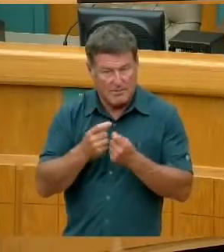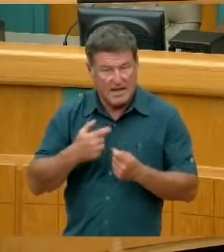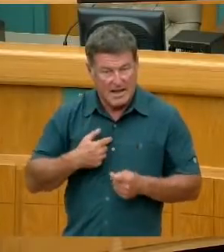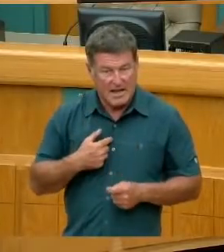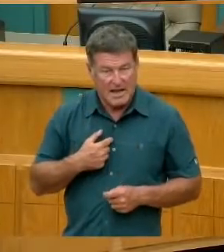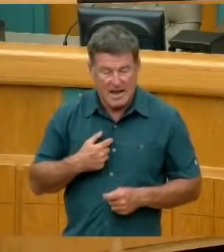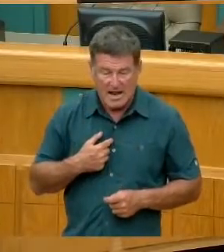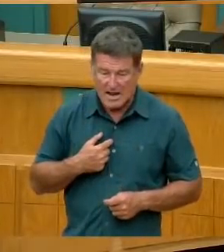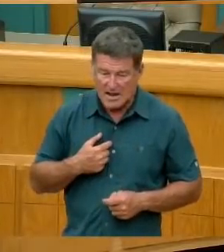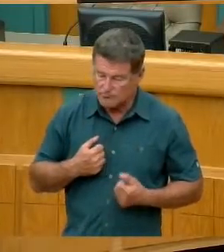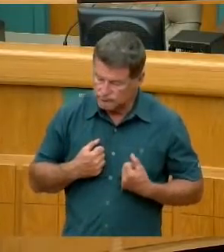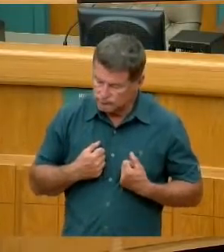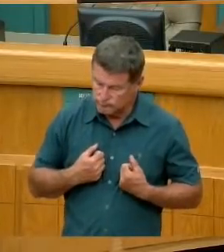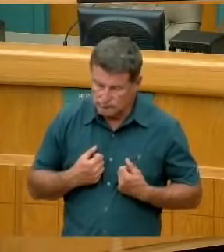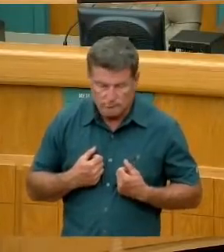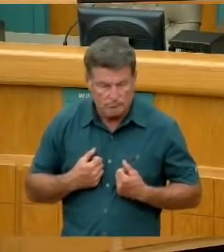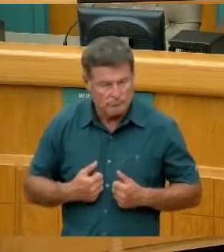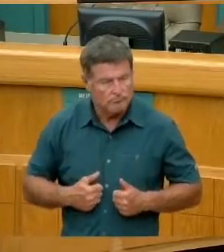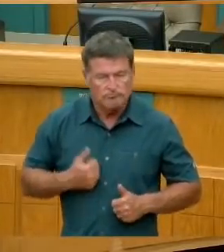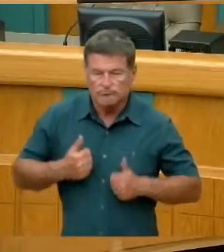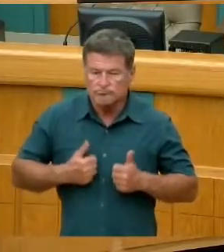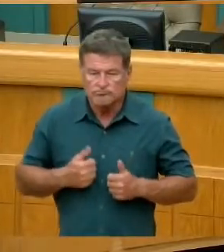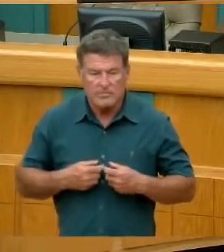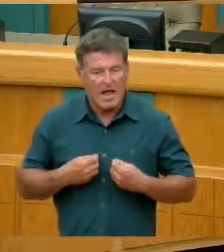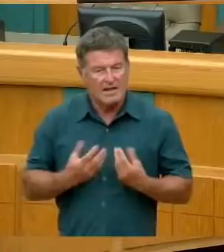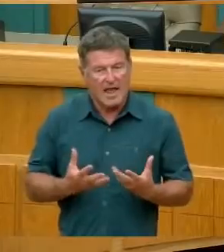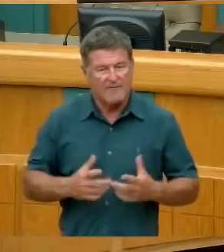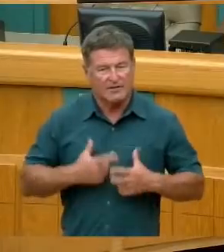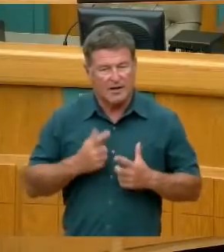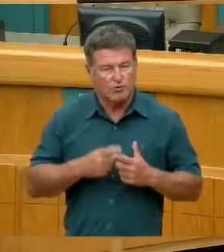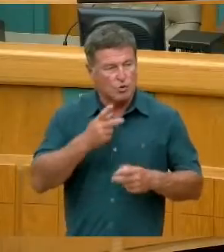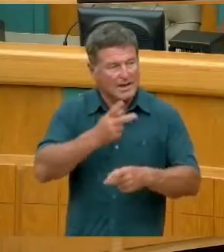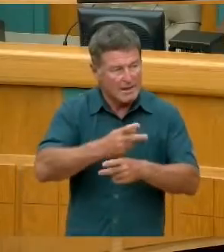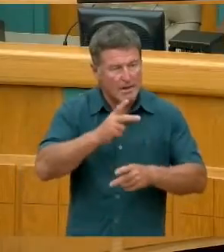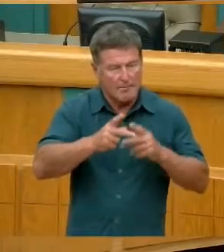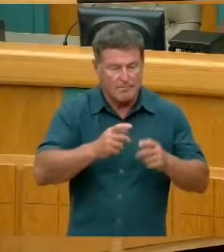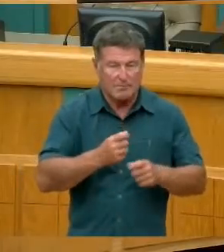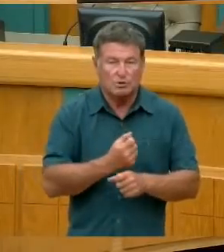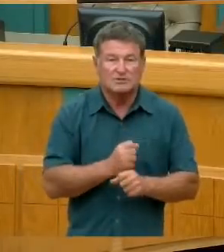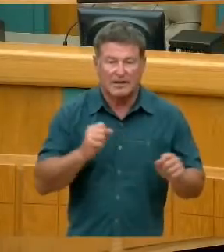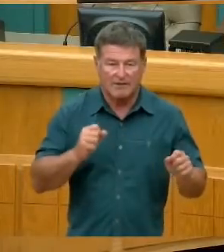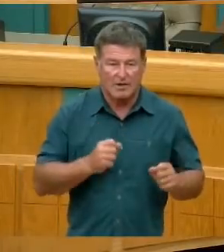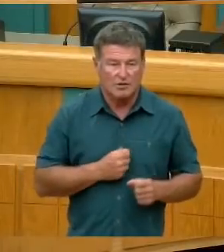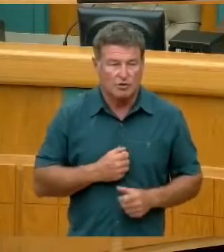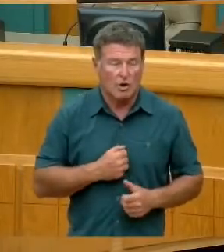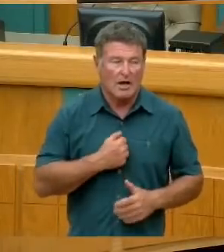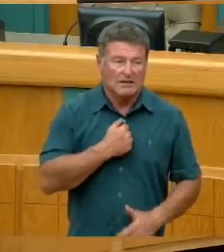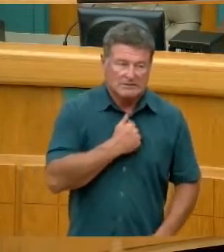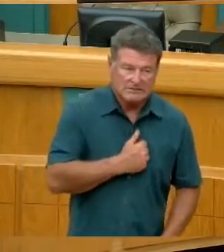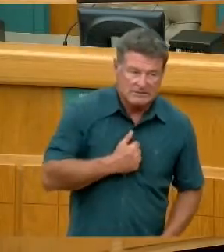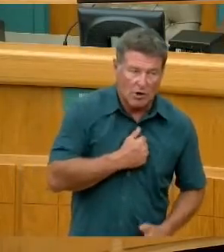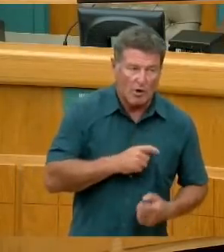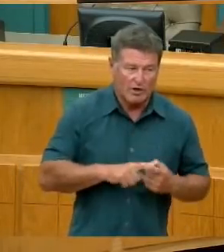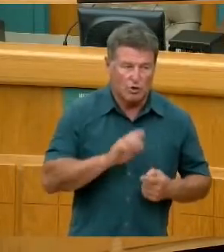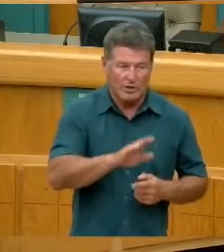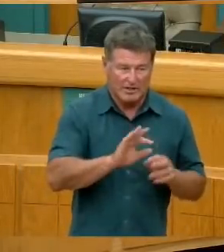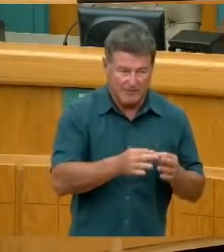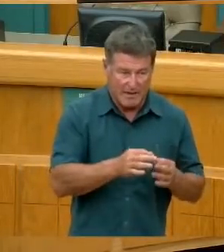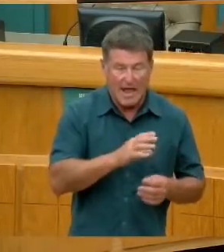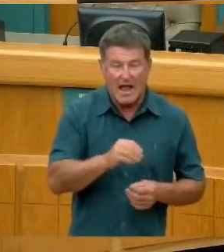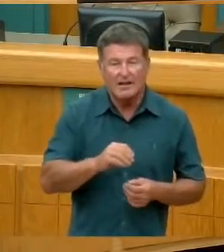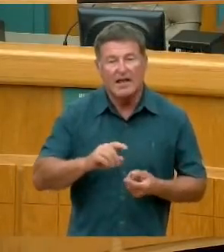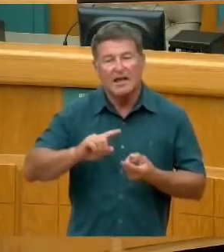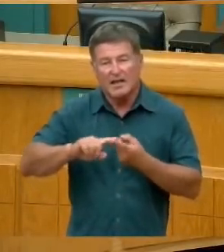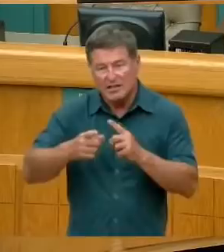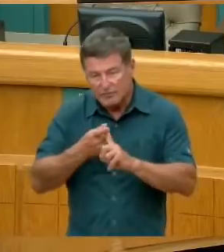to helping people and keeping things safe and secure at the airport. So our condolences to his family and